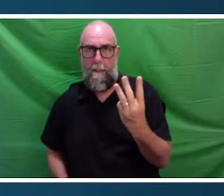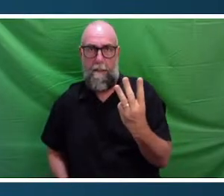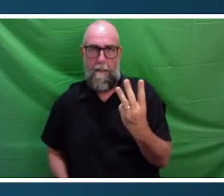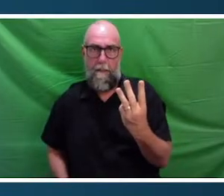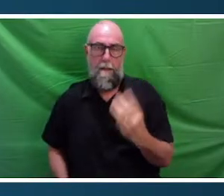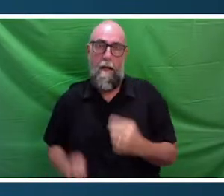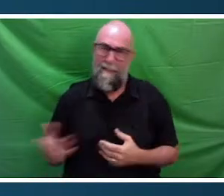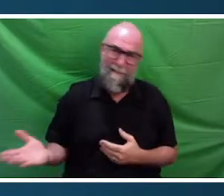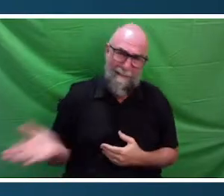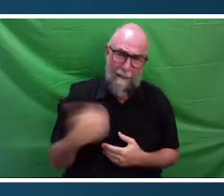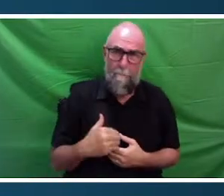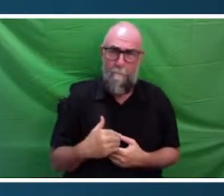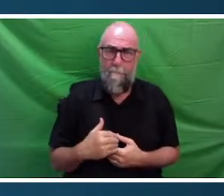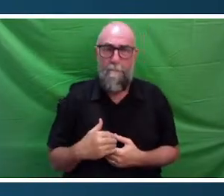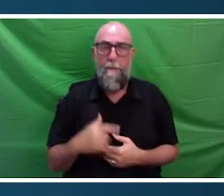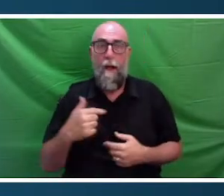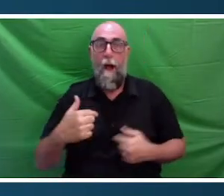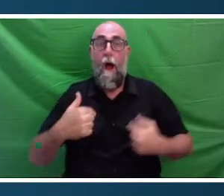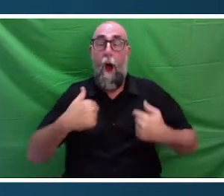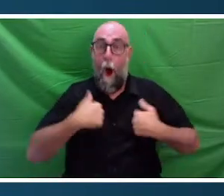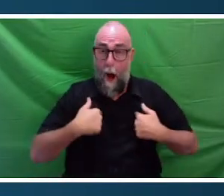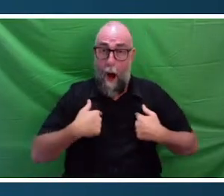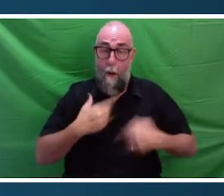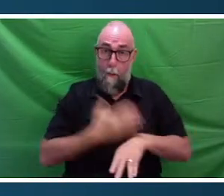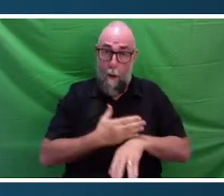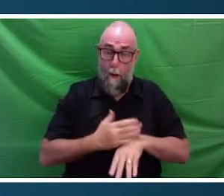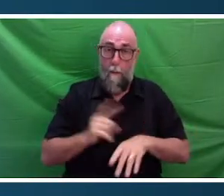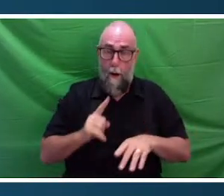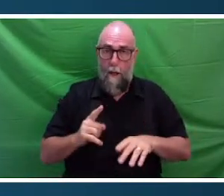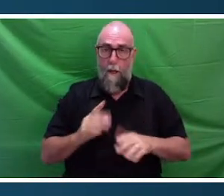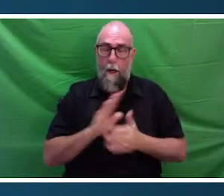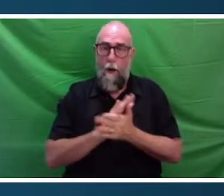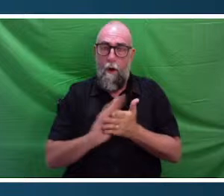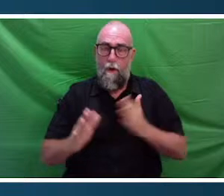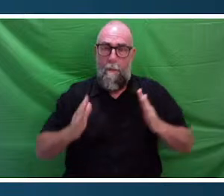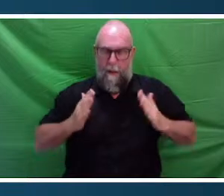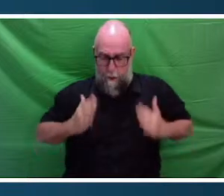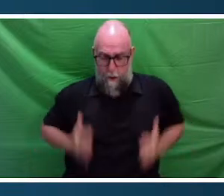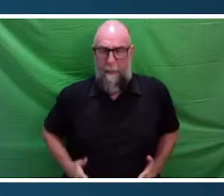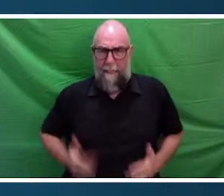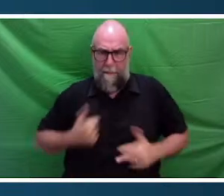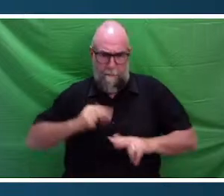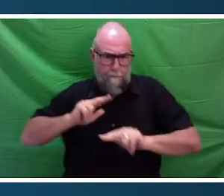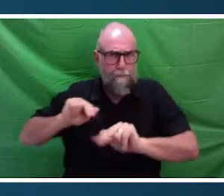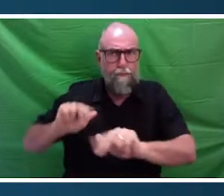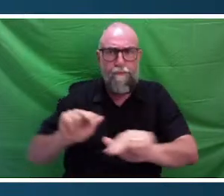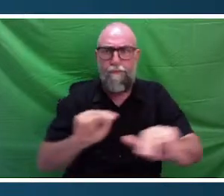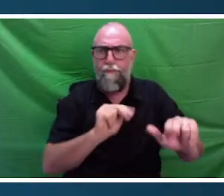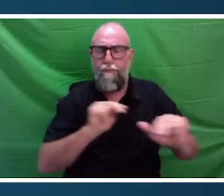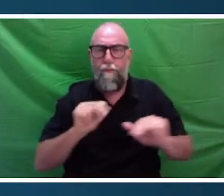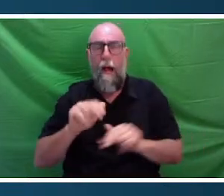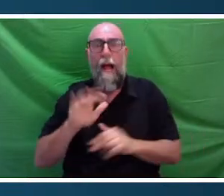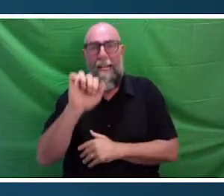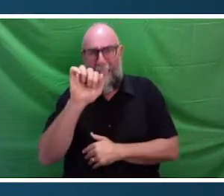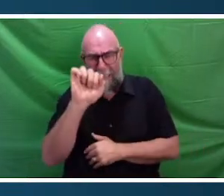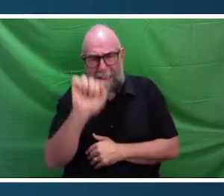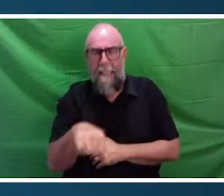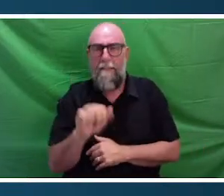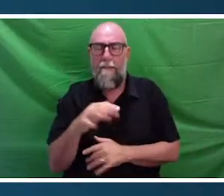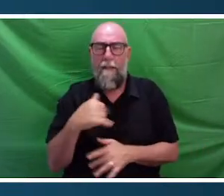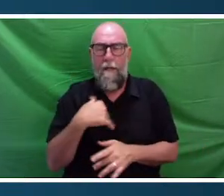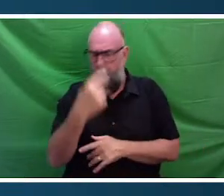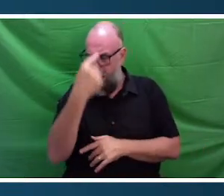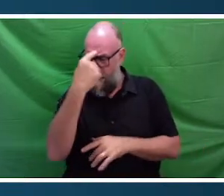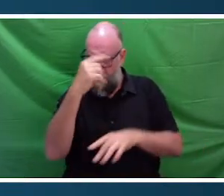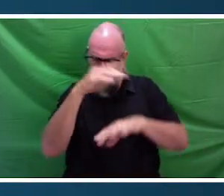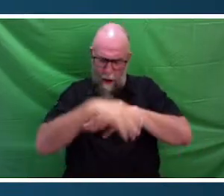I am a humanitarian worker, so I cannot conclude without addressing the unique challenges of localization